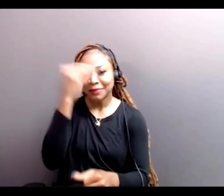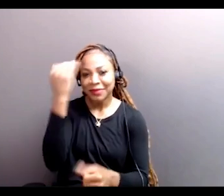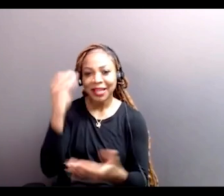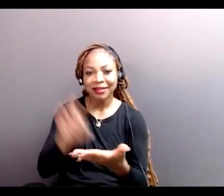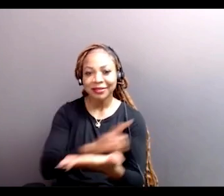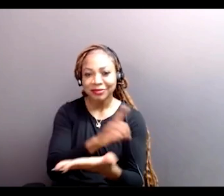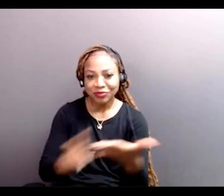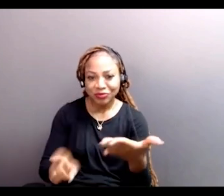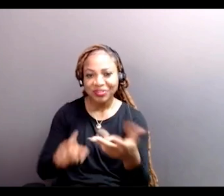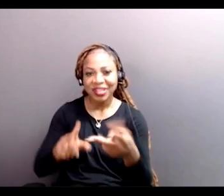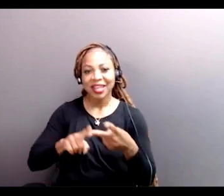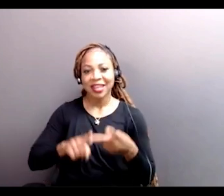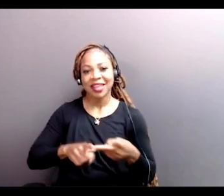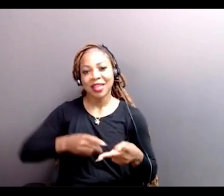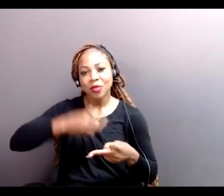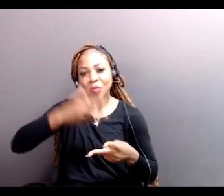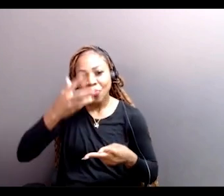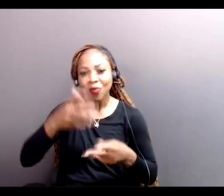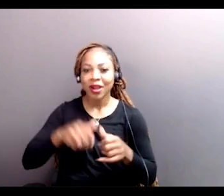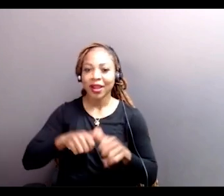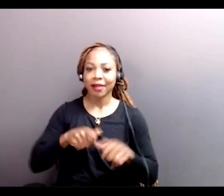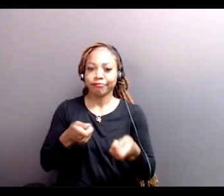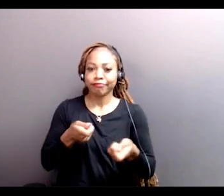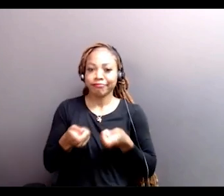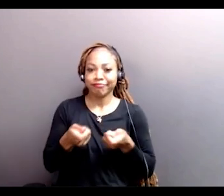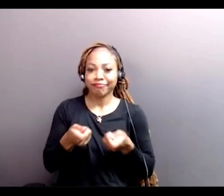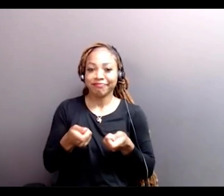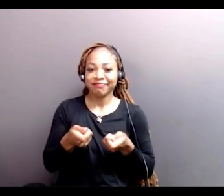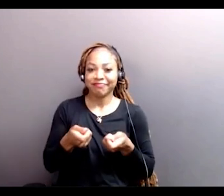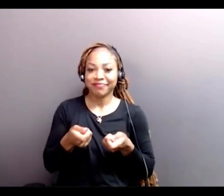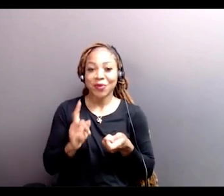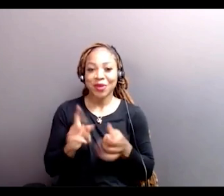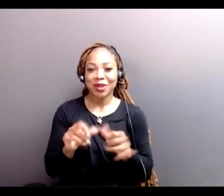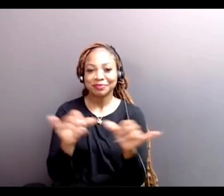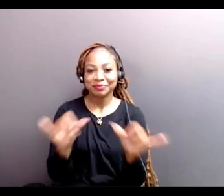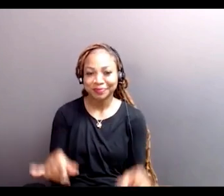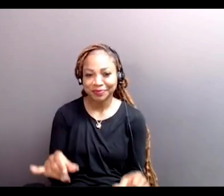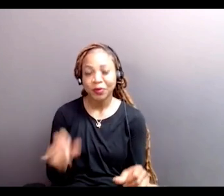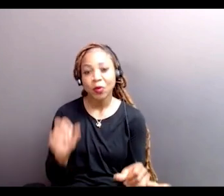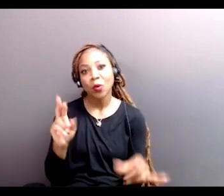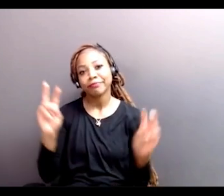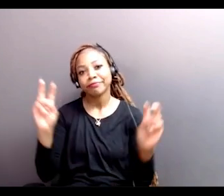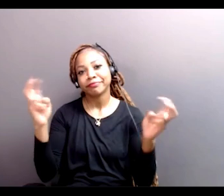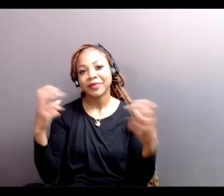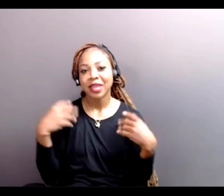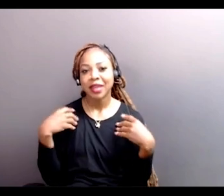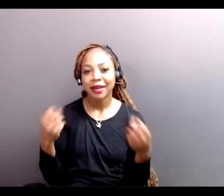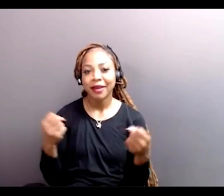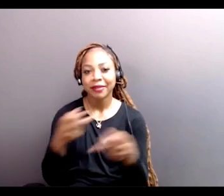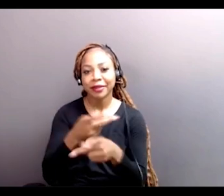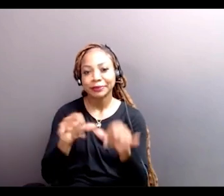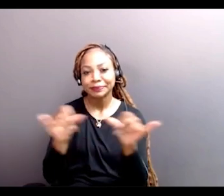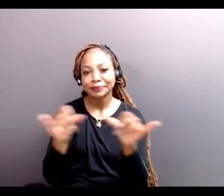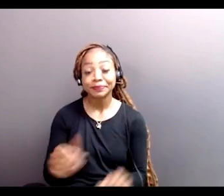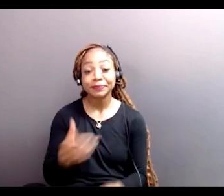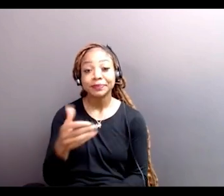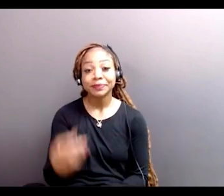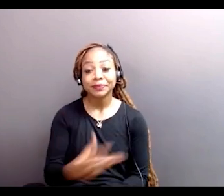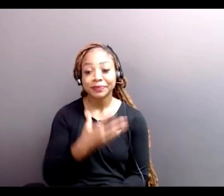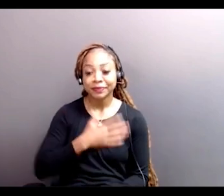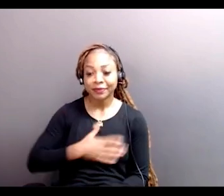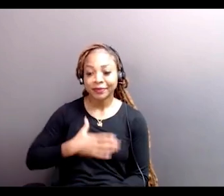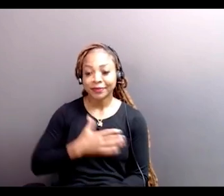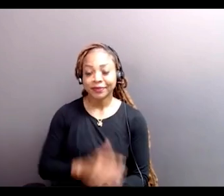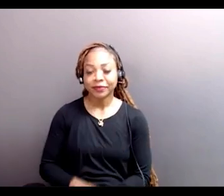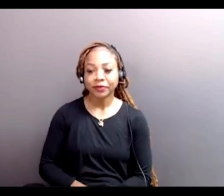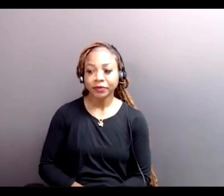structural white supremacy in the machine, right? Next, in the health machine. Next slide, please. So I